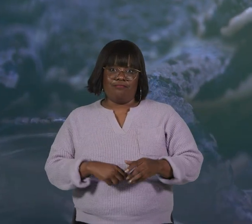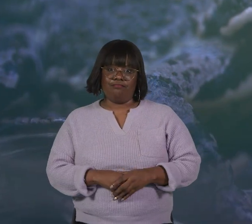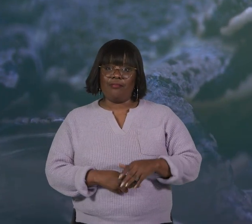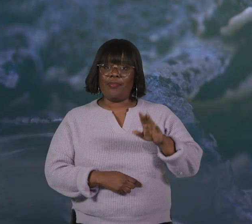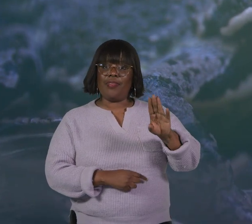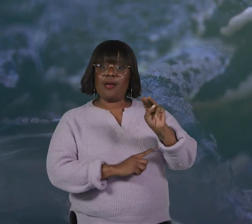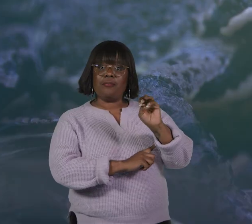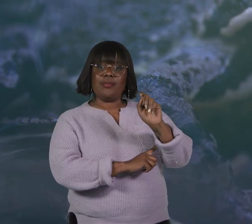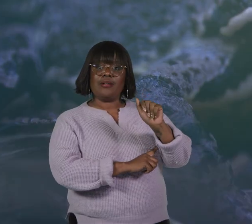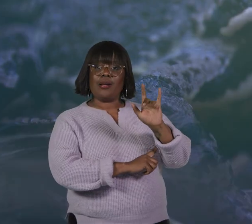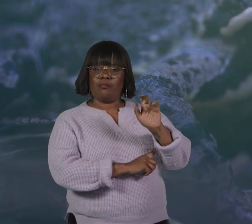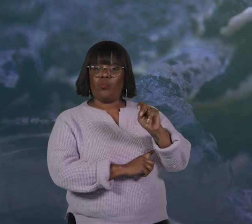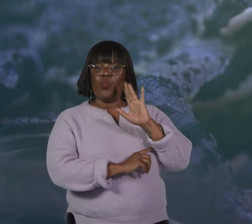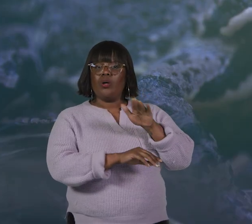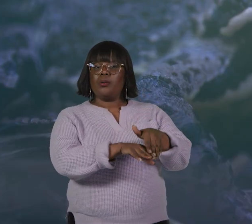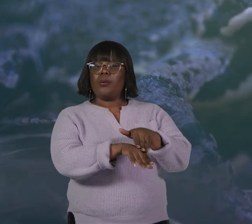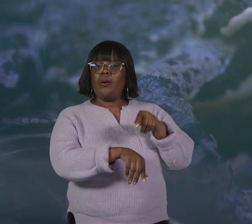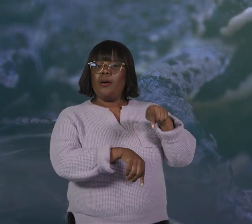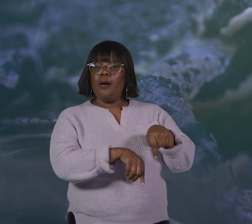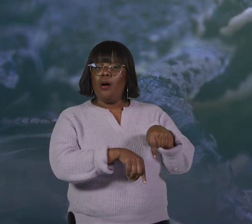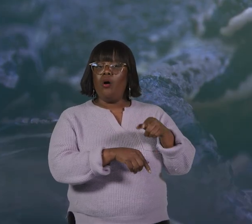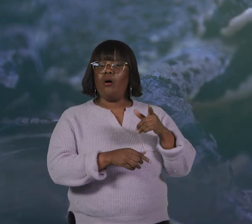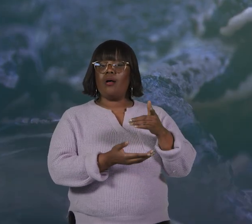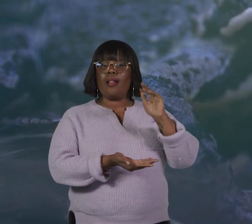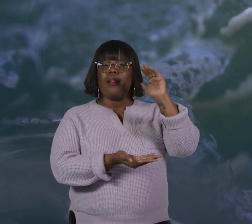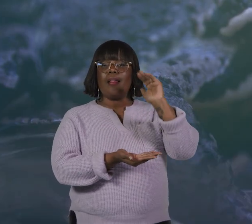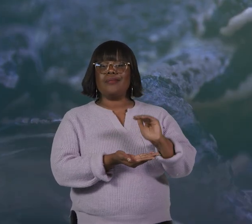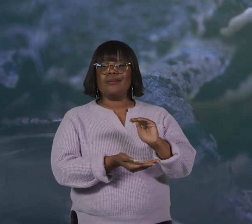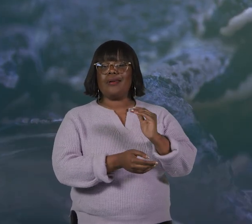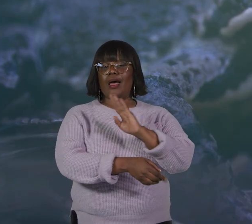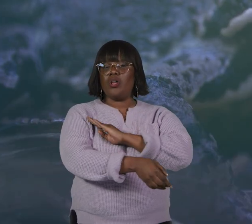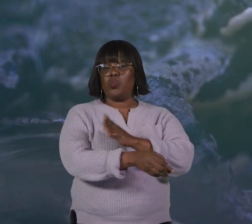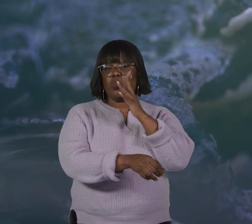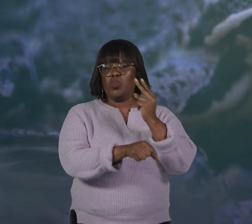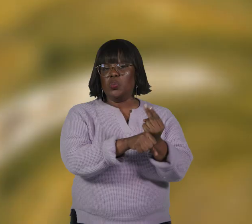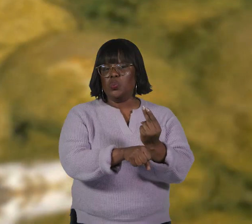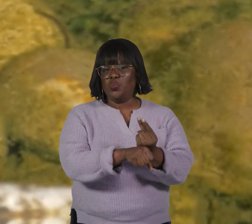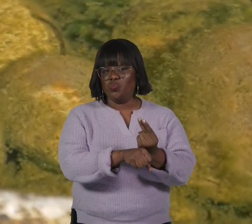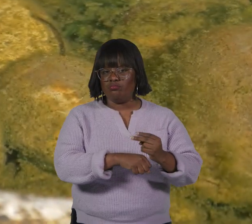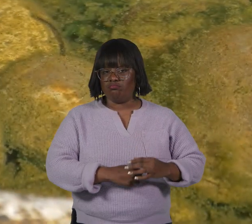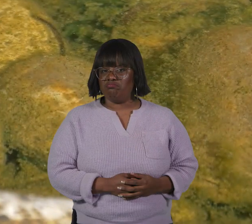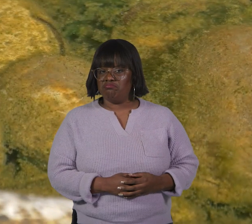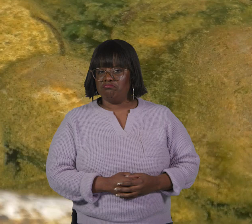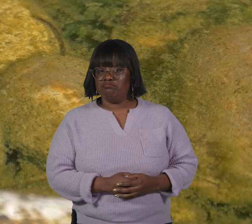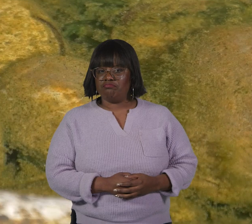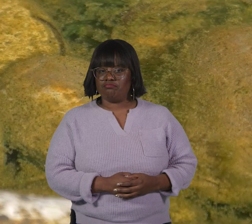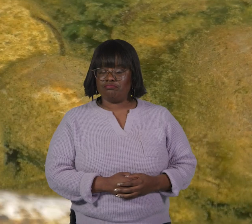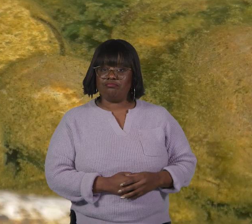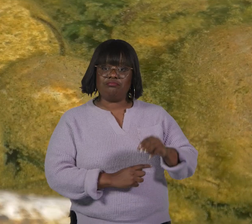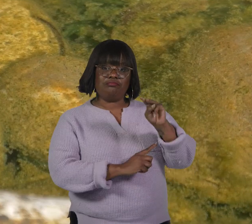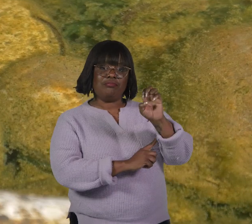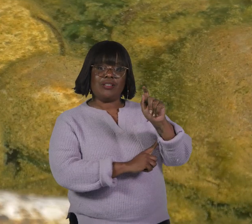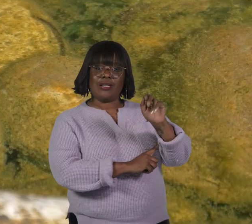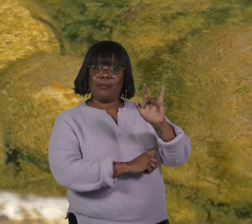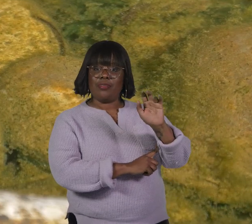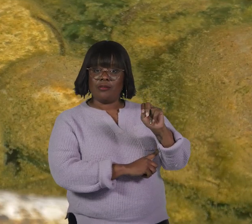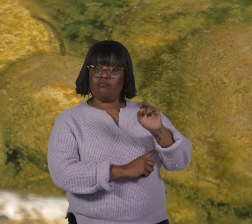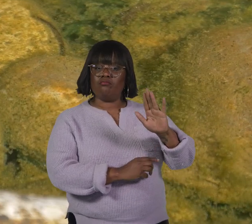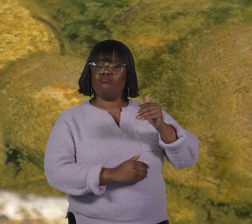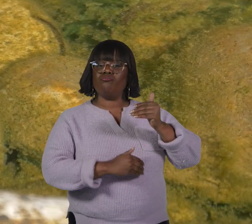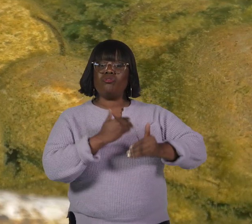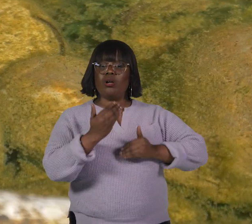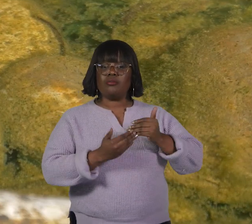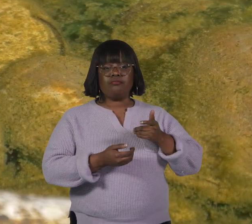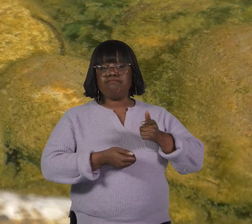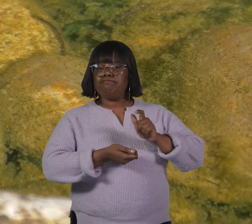metabolism slows down so that they use less energy. Metabolism is the process of changing